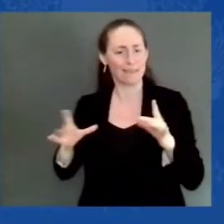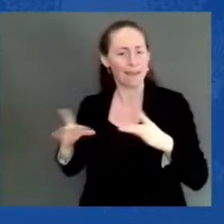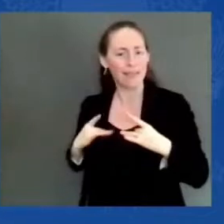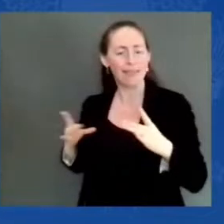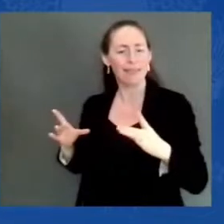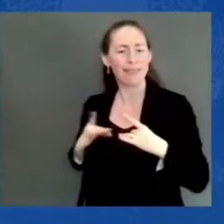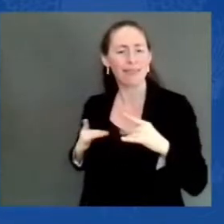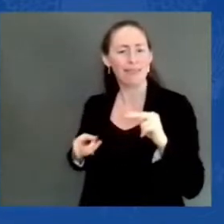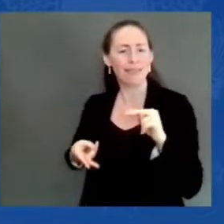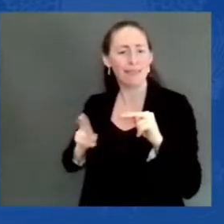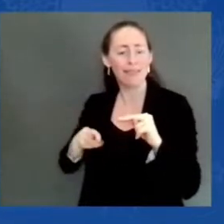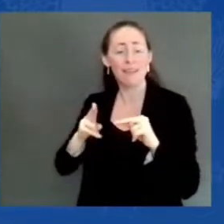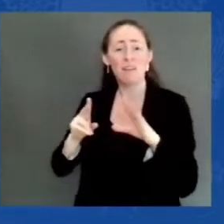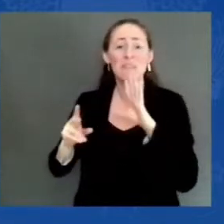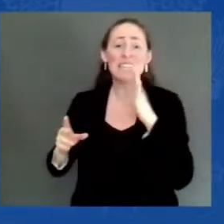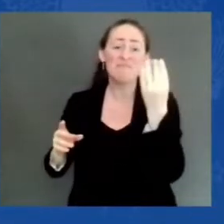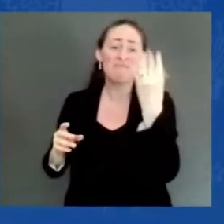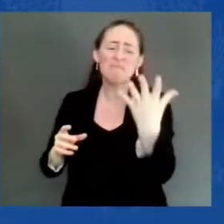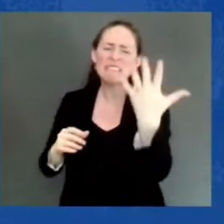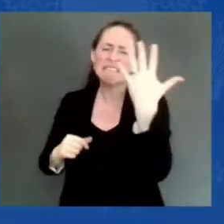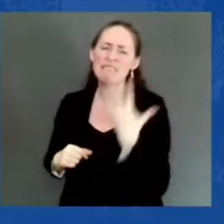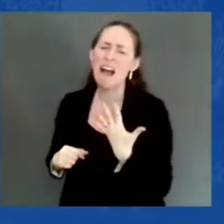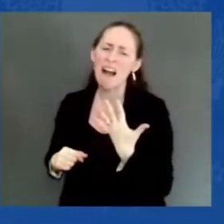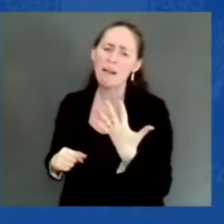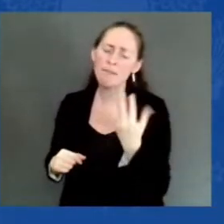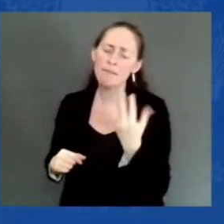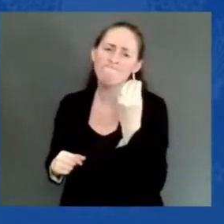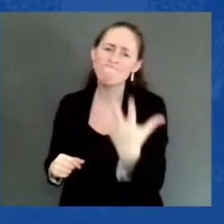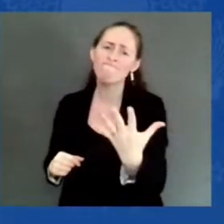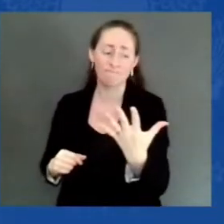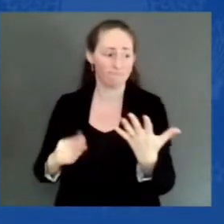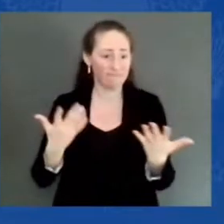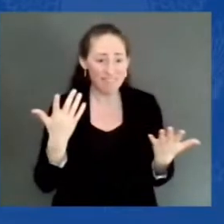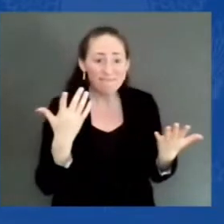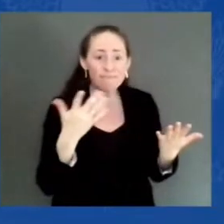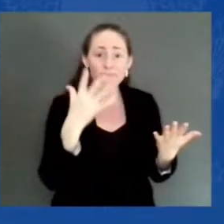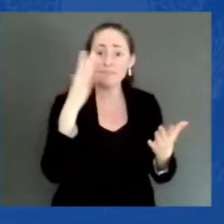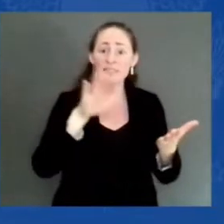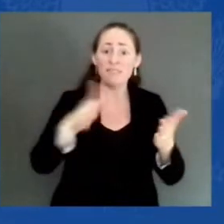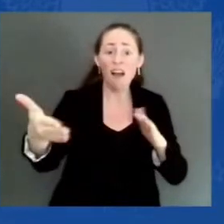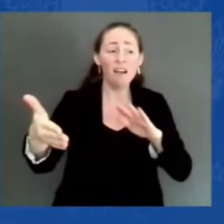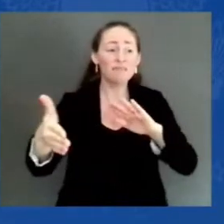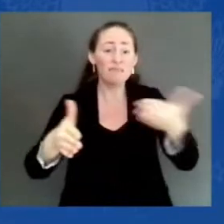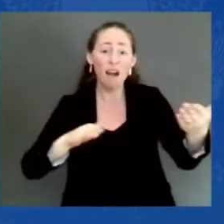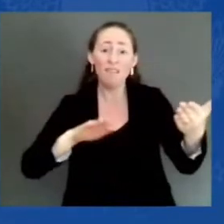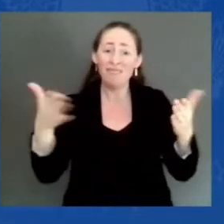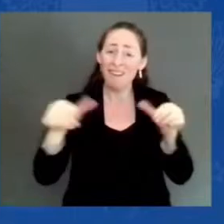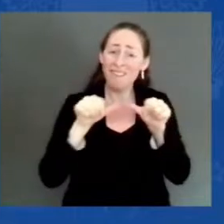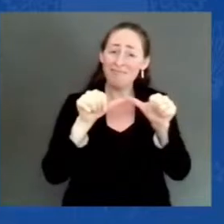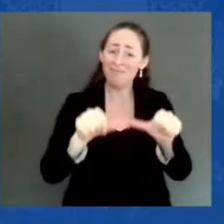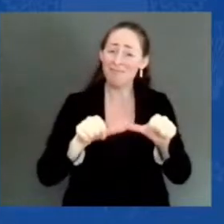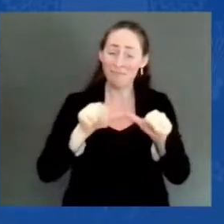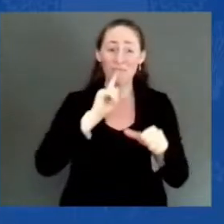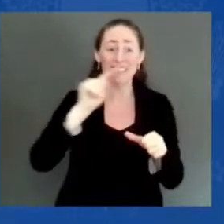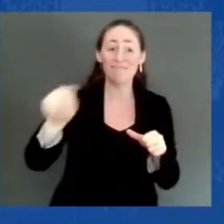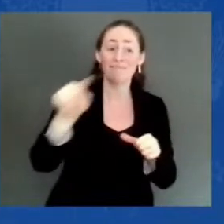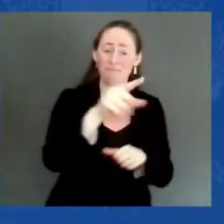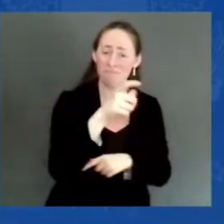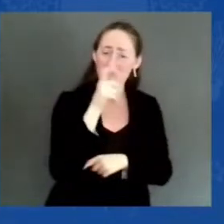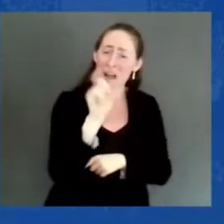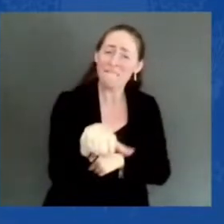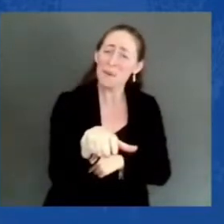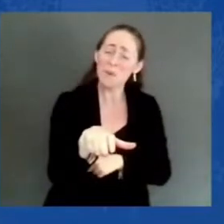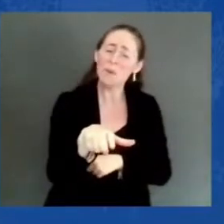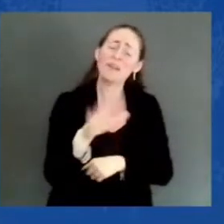tragedy. There are people who are dying and who will die who didn't have to. So please, if you